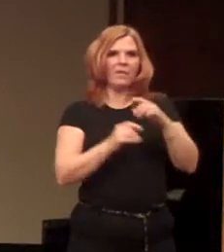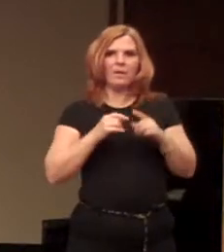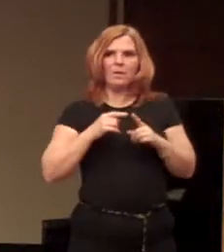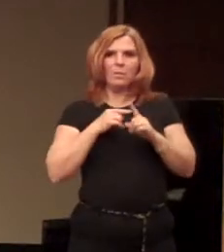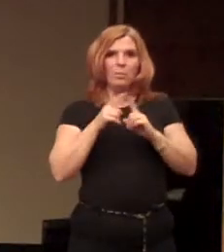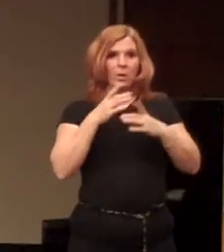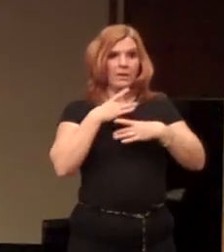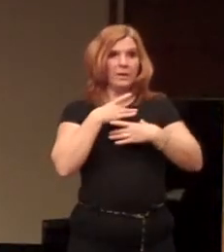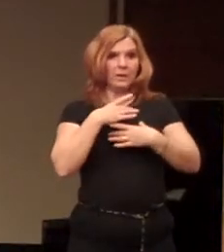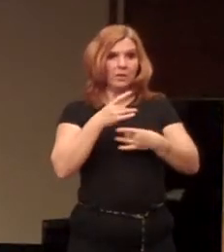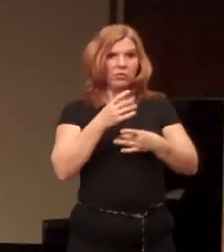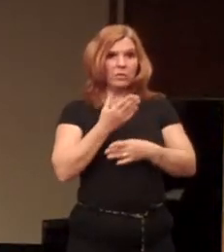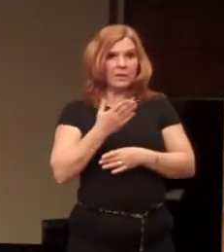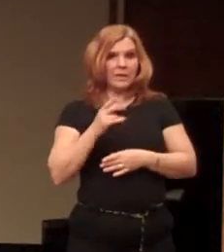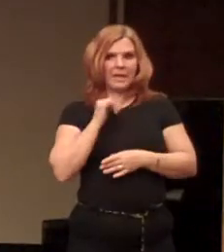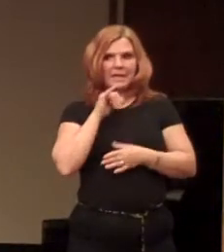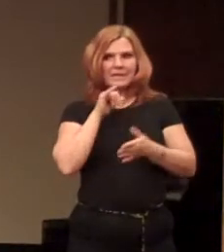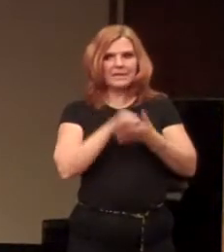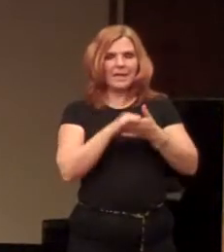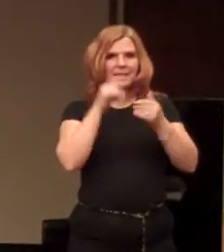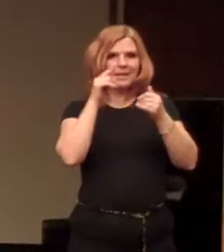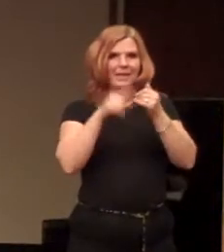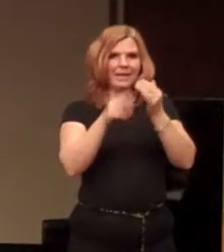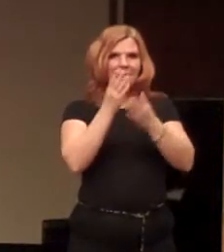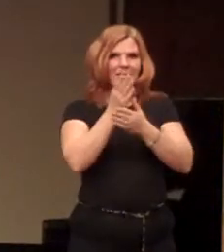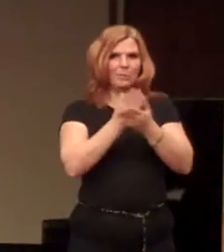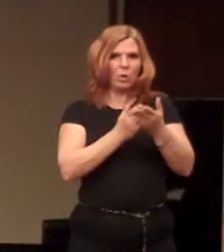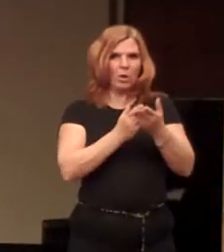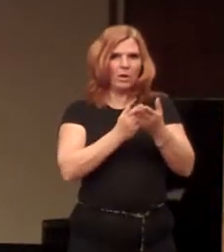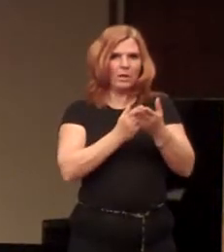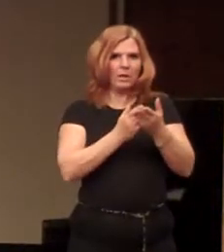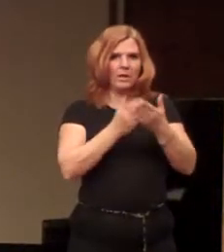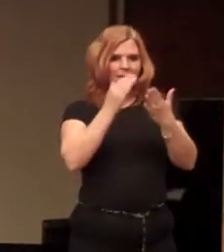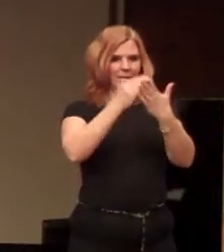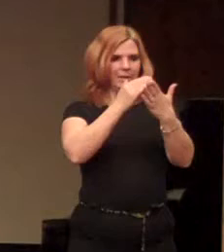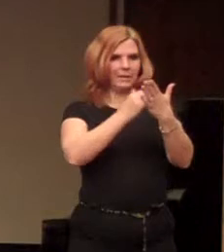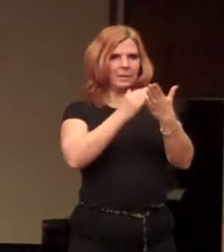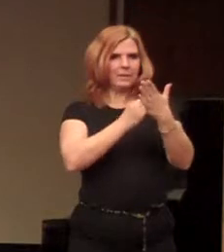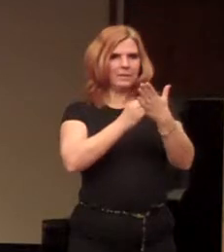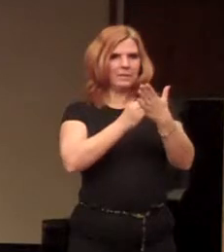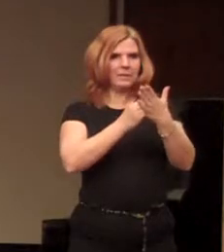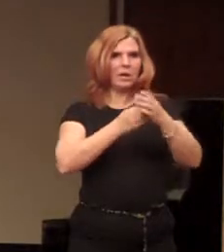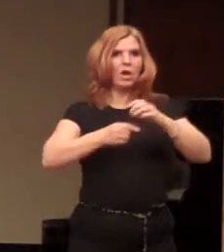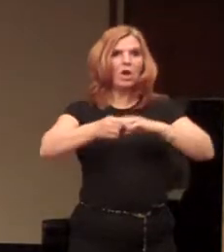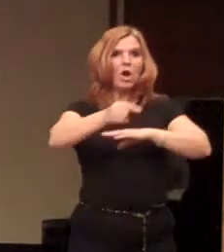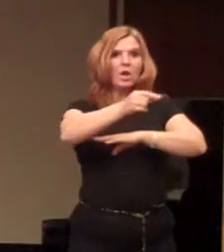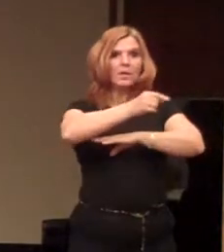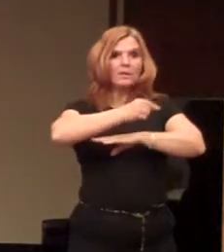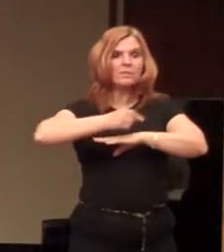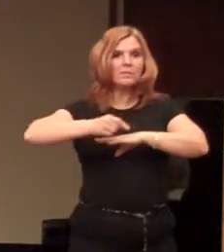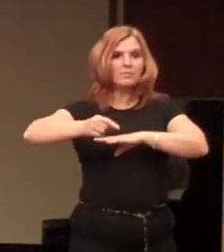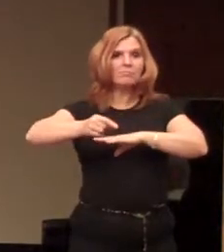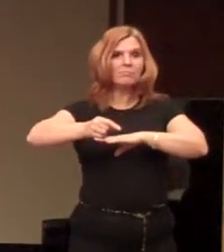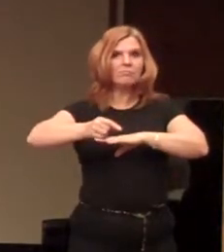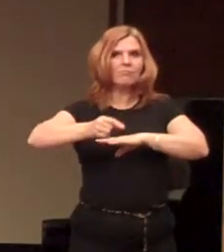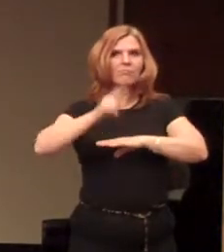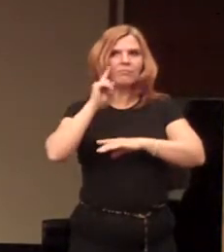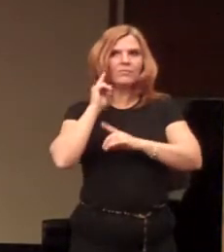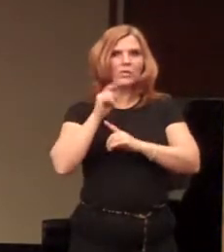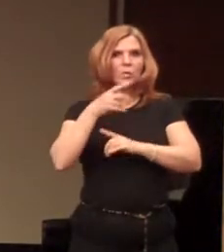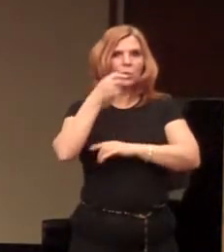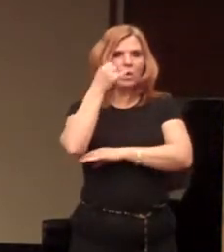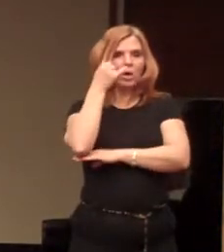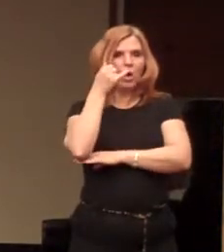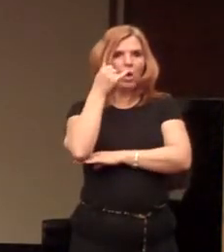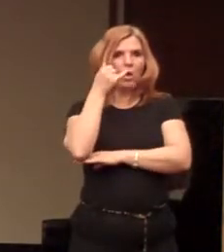But the interesting thing is that the last part of it lists gardens. You could